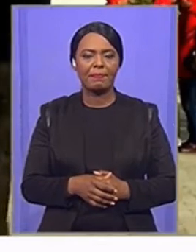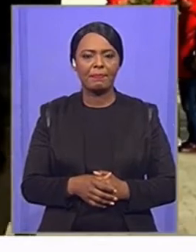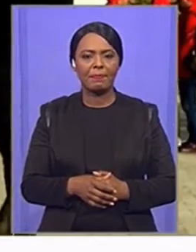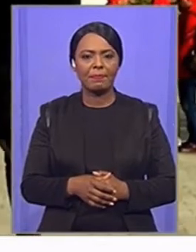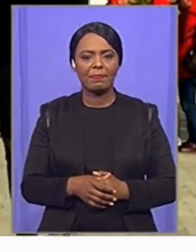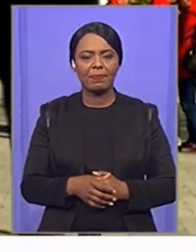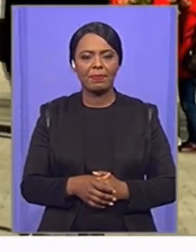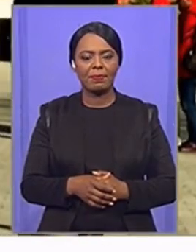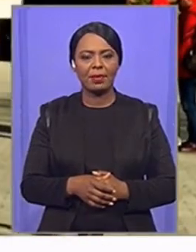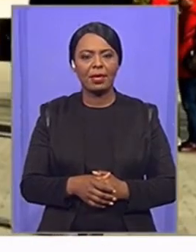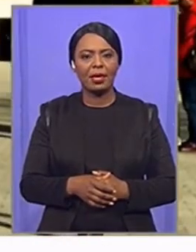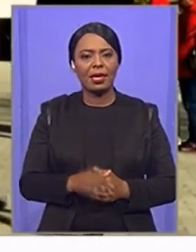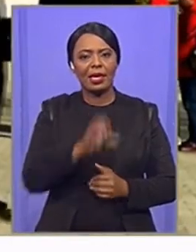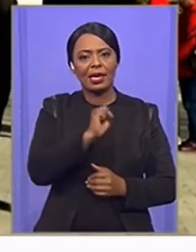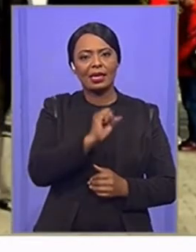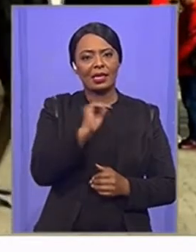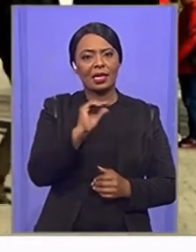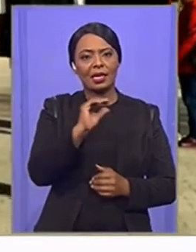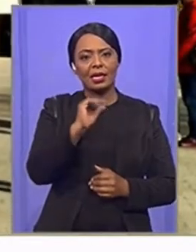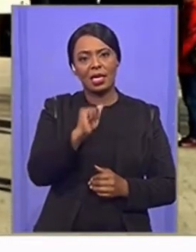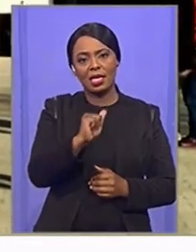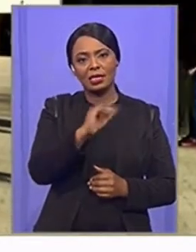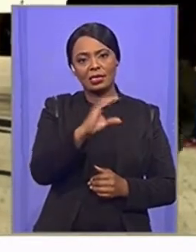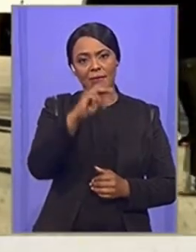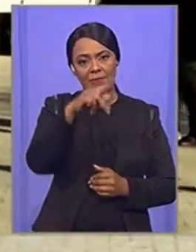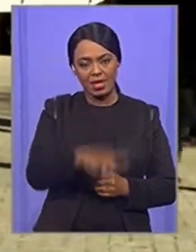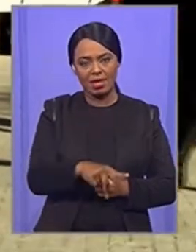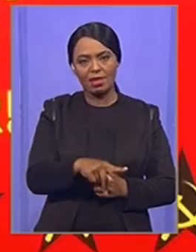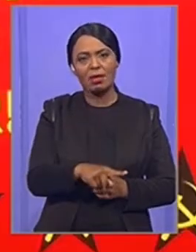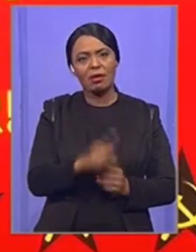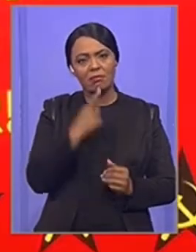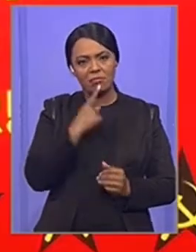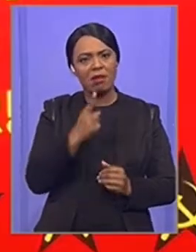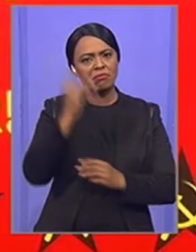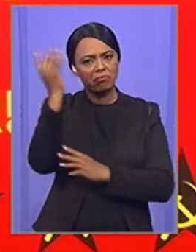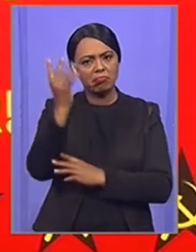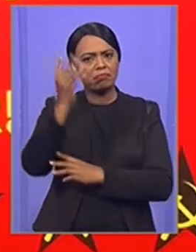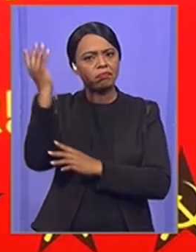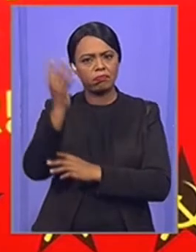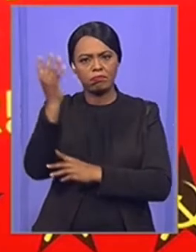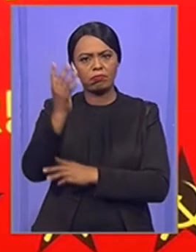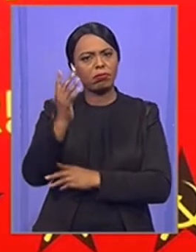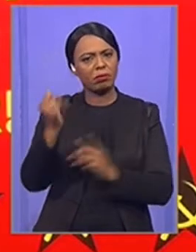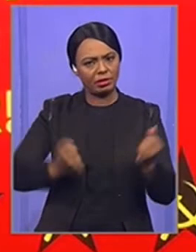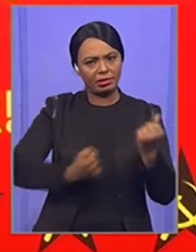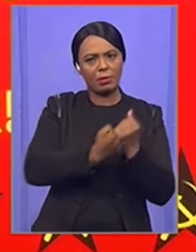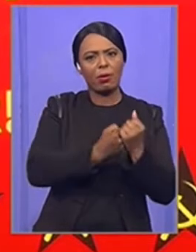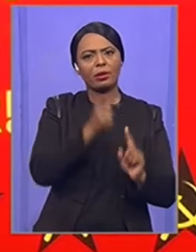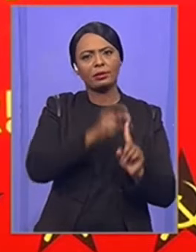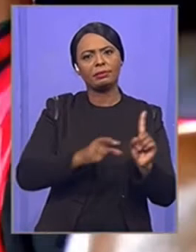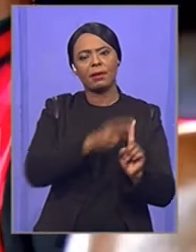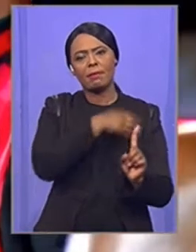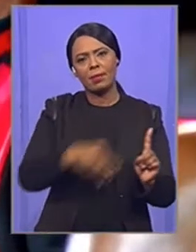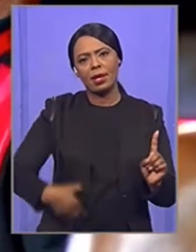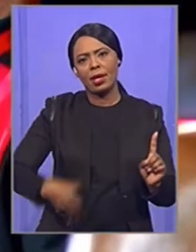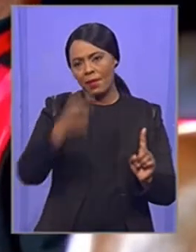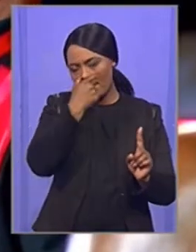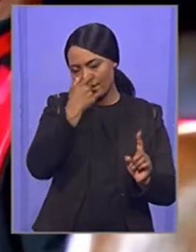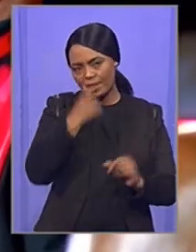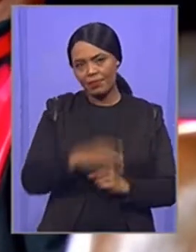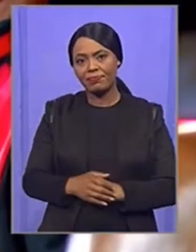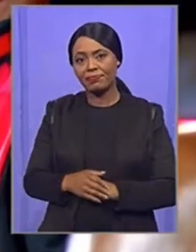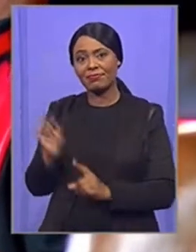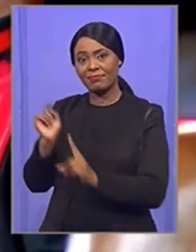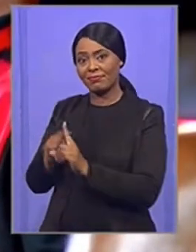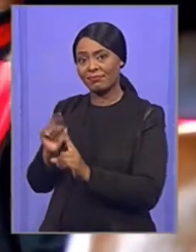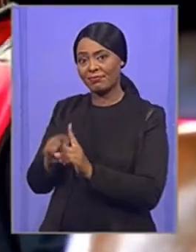Congress ya bosetšhaba ya SACP e tlhotse e duma ka presidente wa ANC Cyril Ramaphosa. Mongwaledikakaretso wa mokgatlo ngaka Nzimande